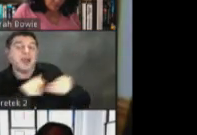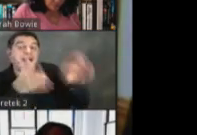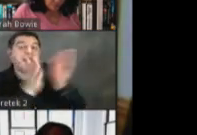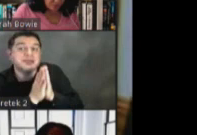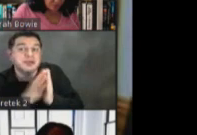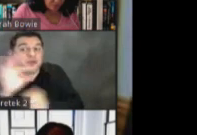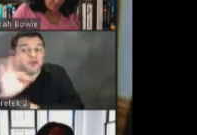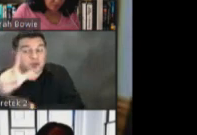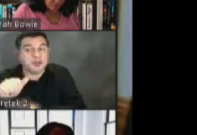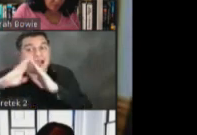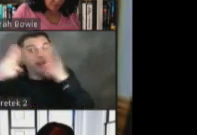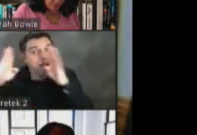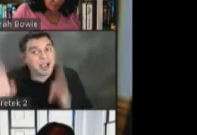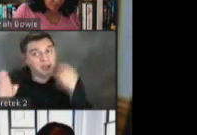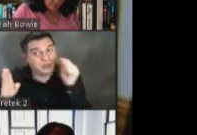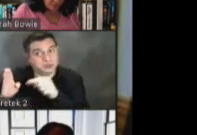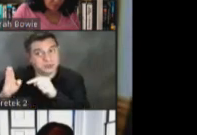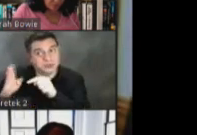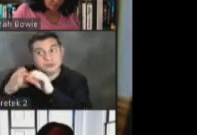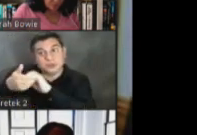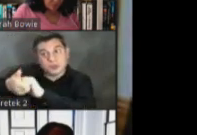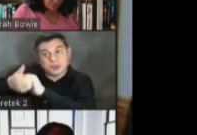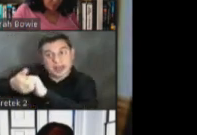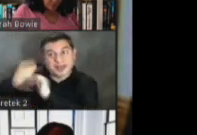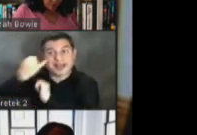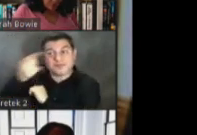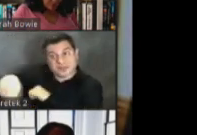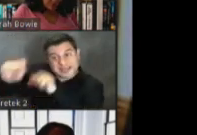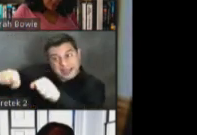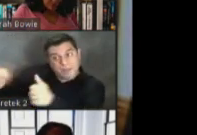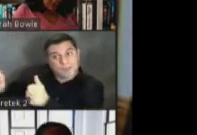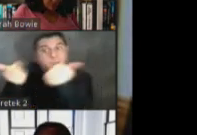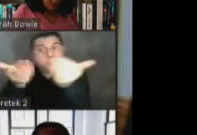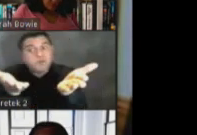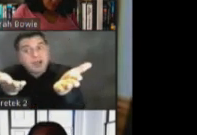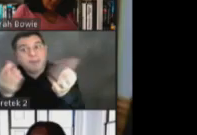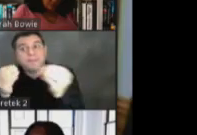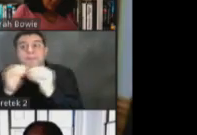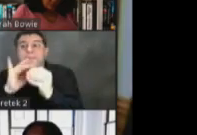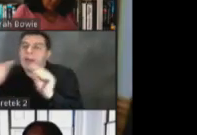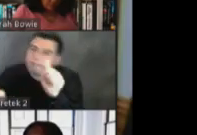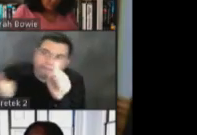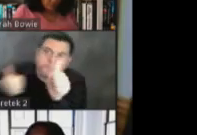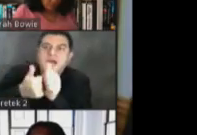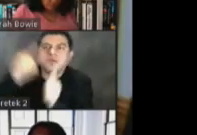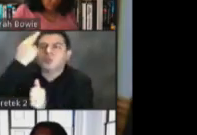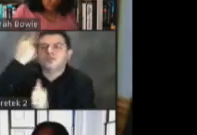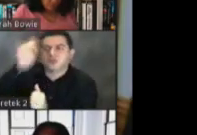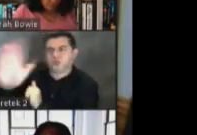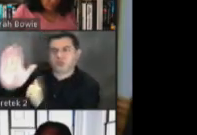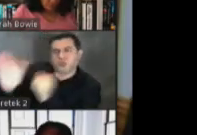Yeah, if they could provide kind of the backup behind the recommendations as well. So I think both the public